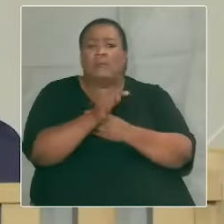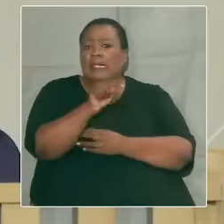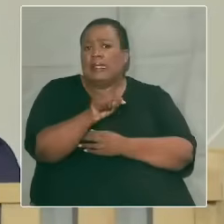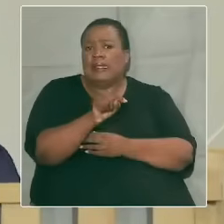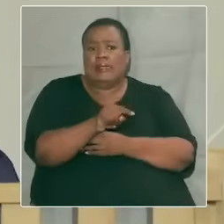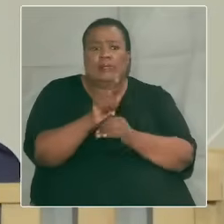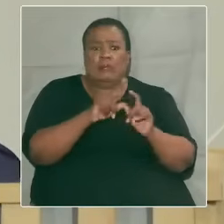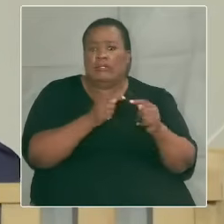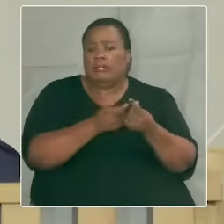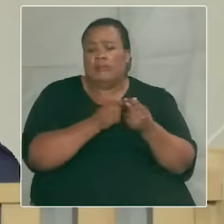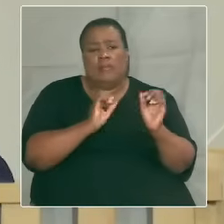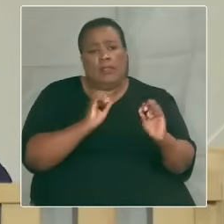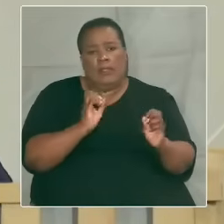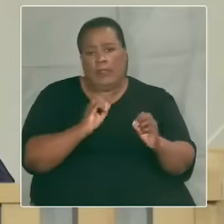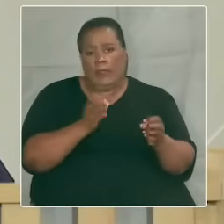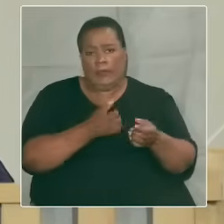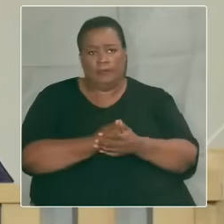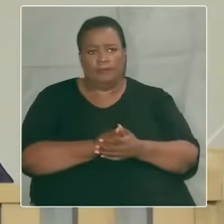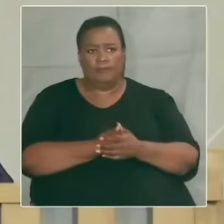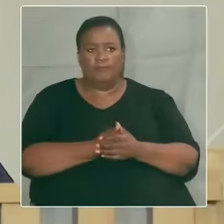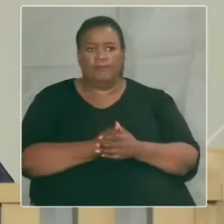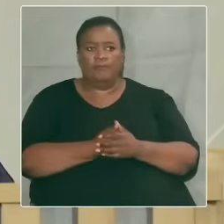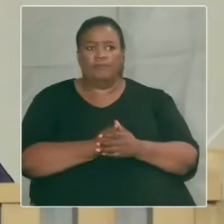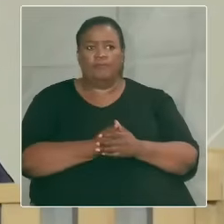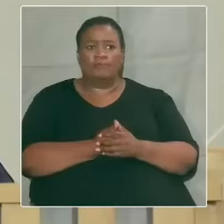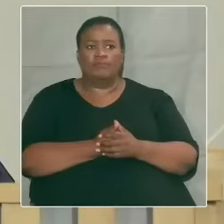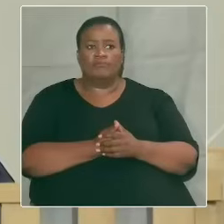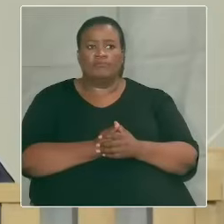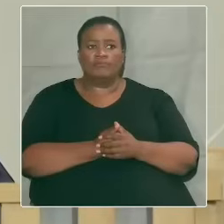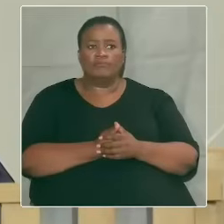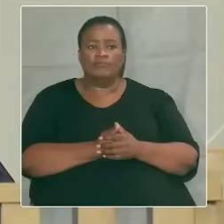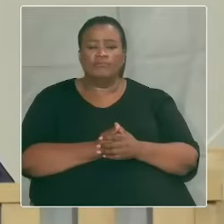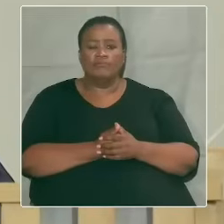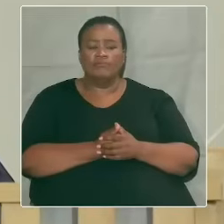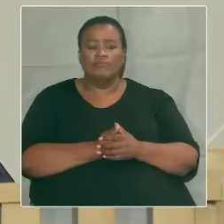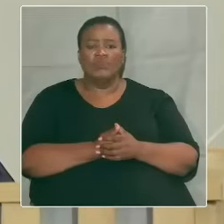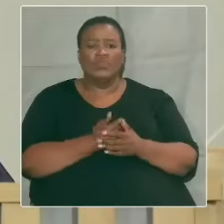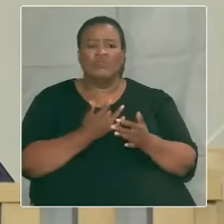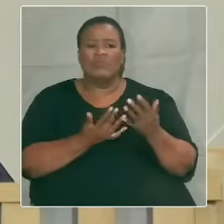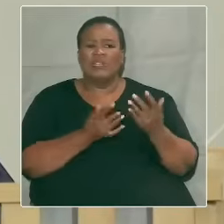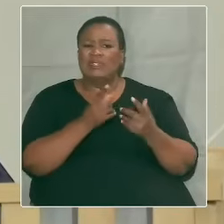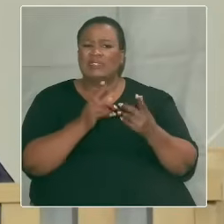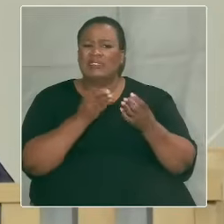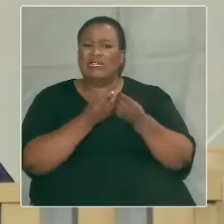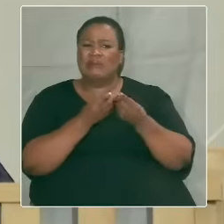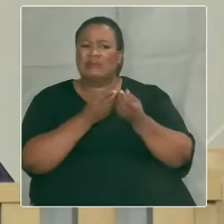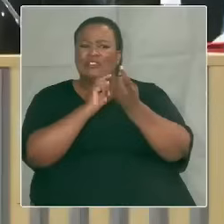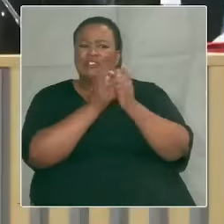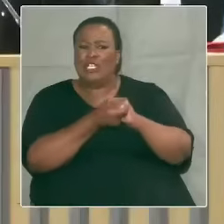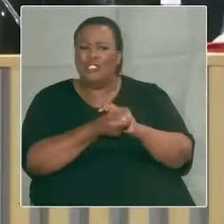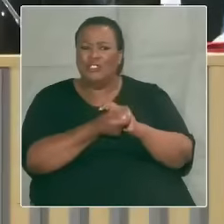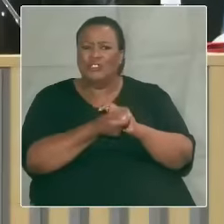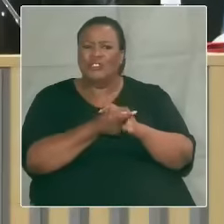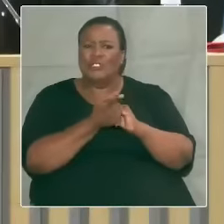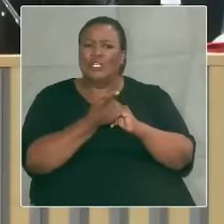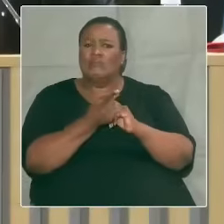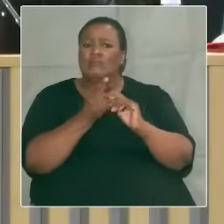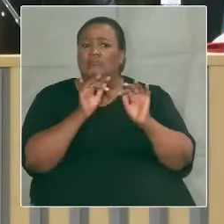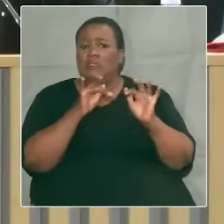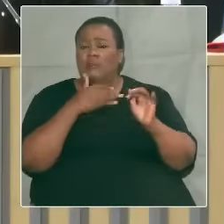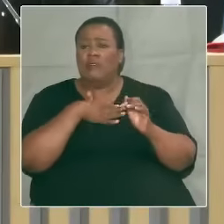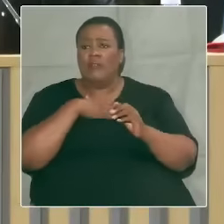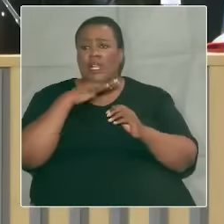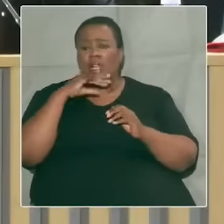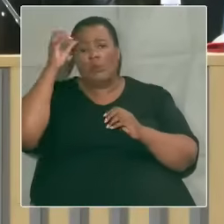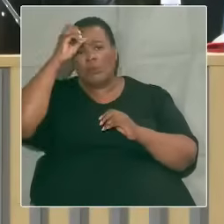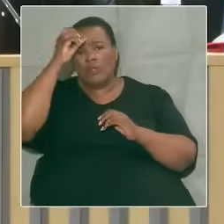happened with the task team that might have changed opinions. The task team